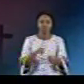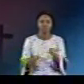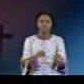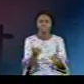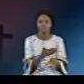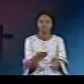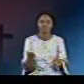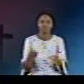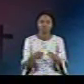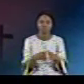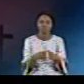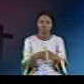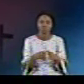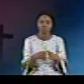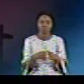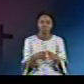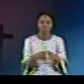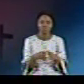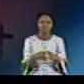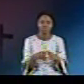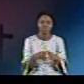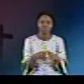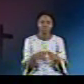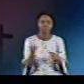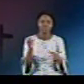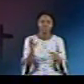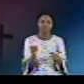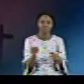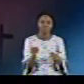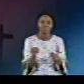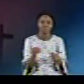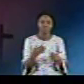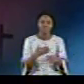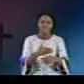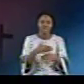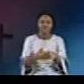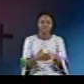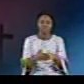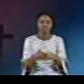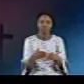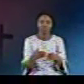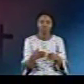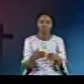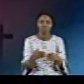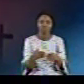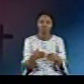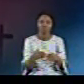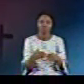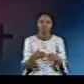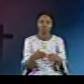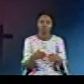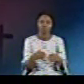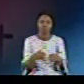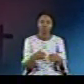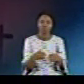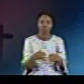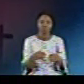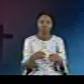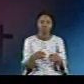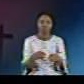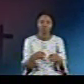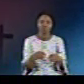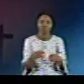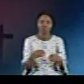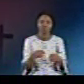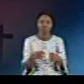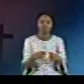walk? How did the miracle take place now? So after when the thing hold me now, and I go to one clinic